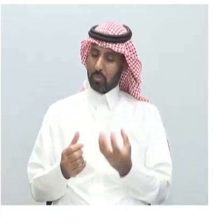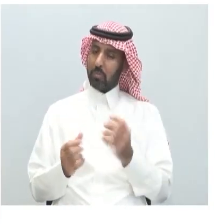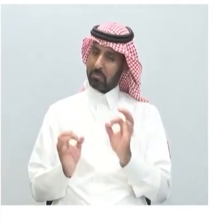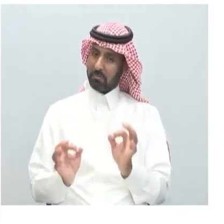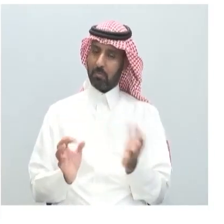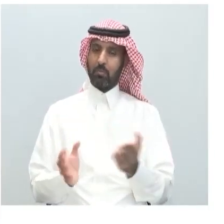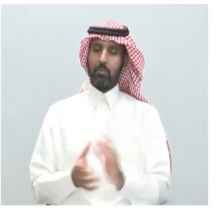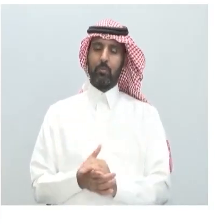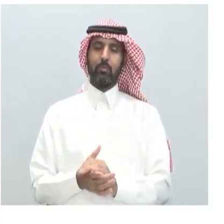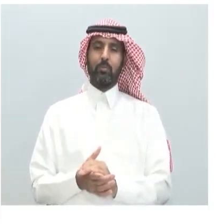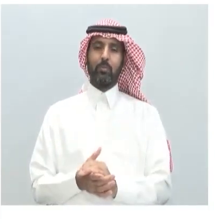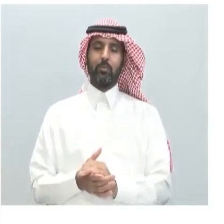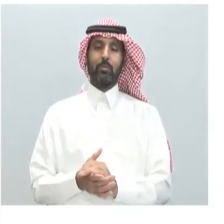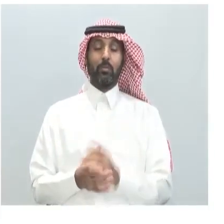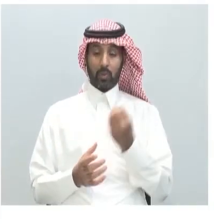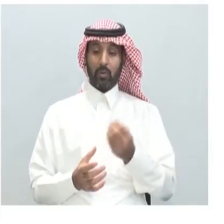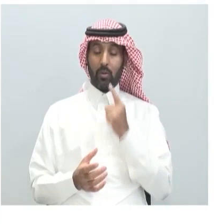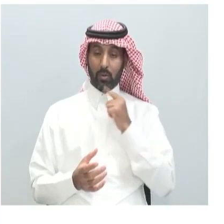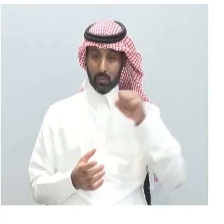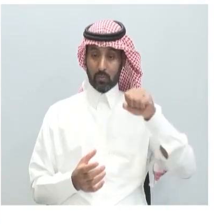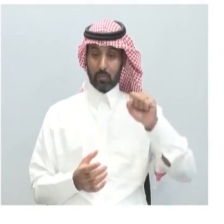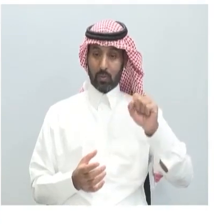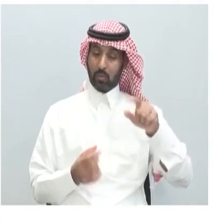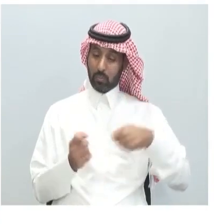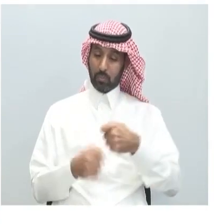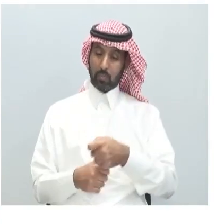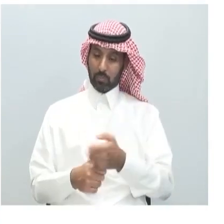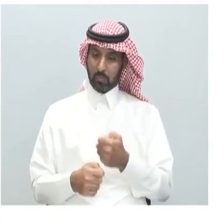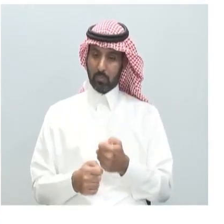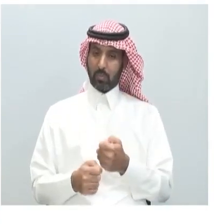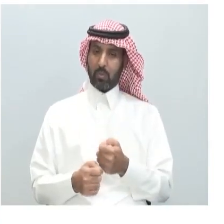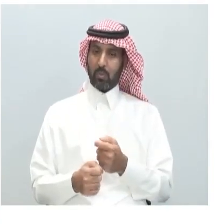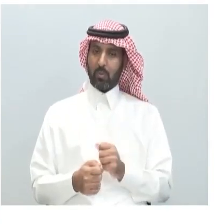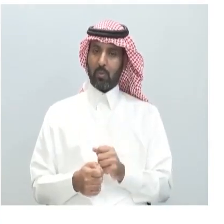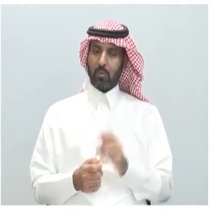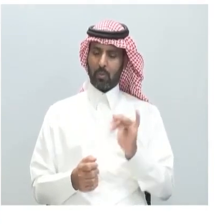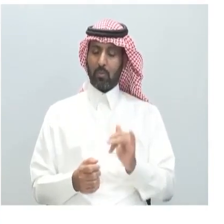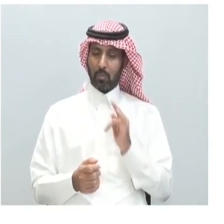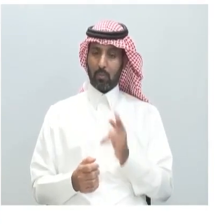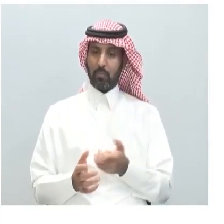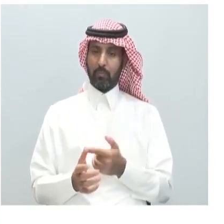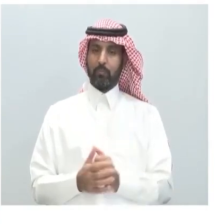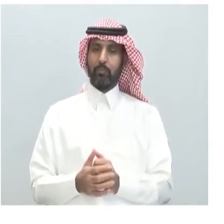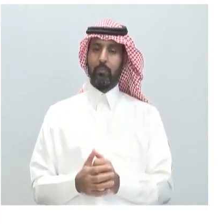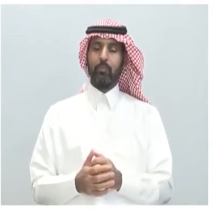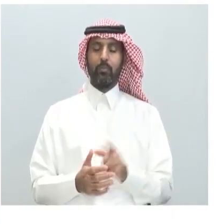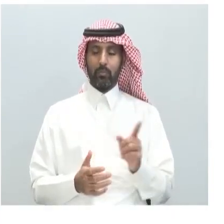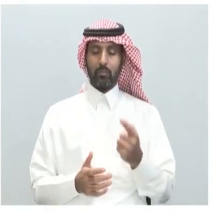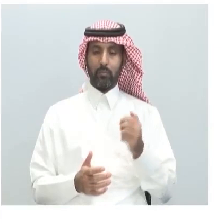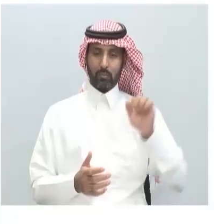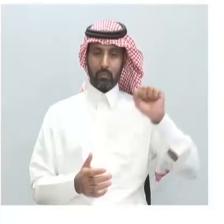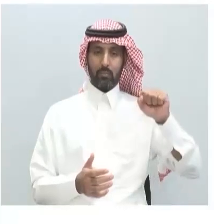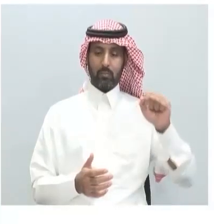chair comfortable enough? If yes, then we will buy it. Is that old chair comfortable enough? So the answer is